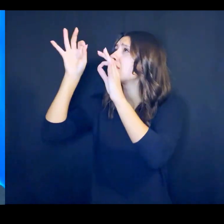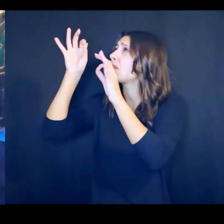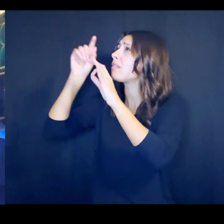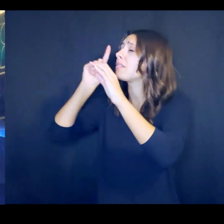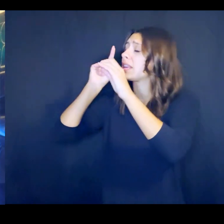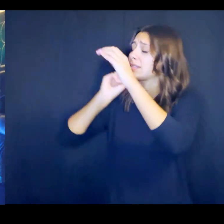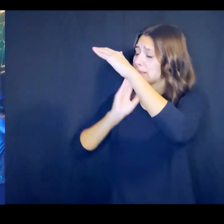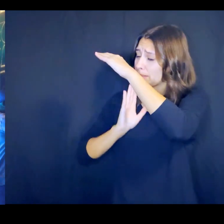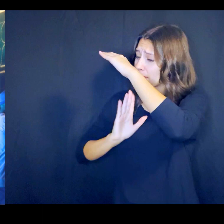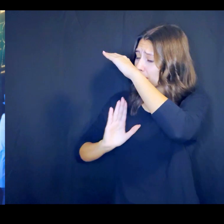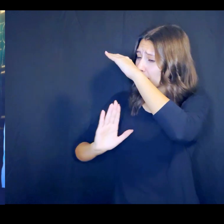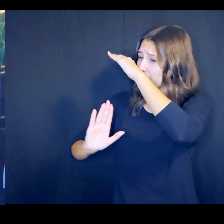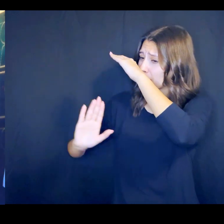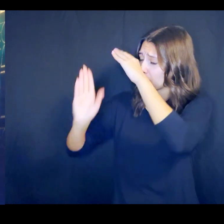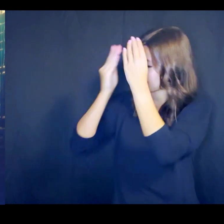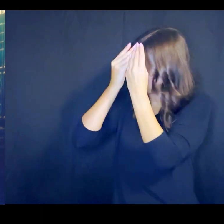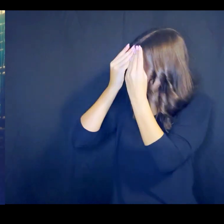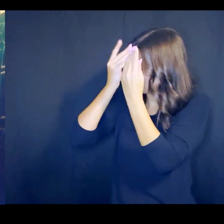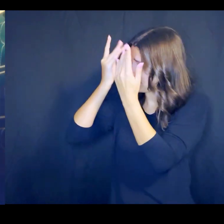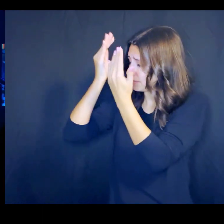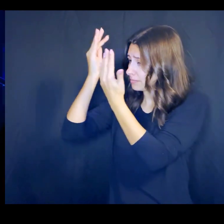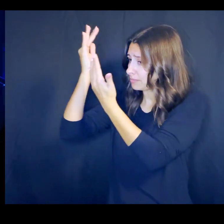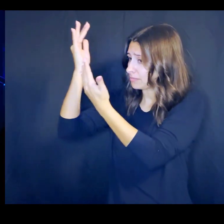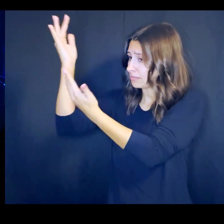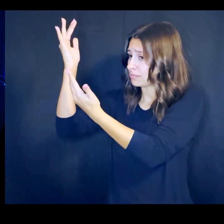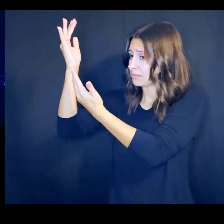Perfect submission.